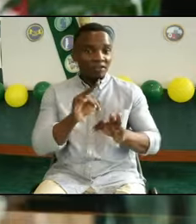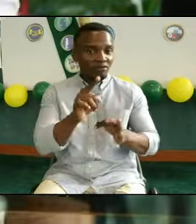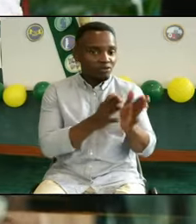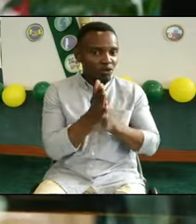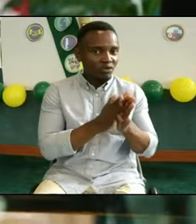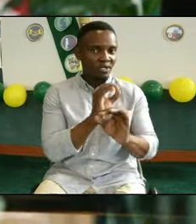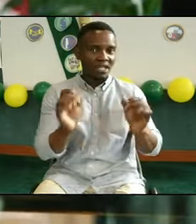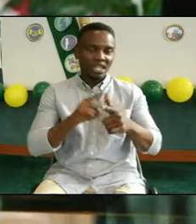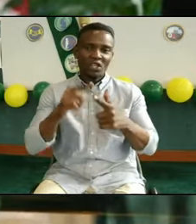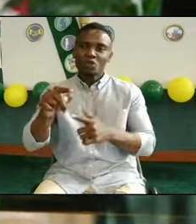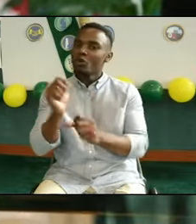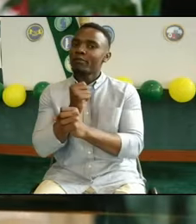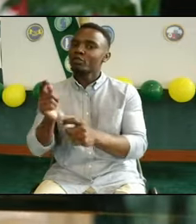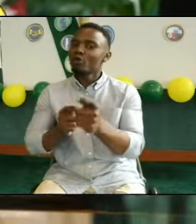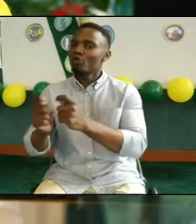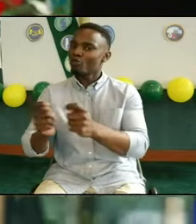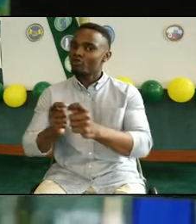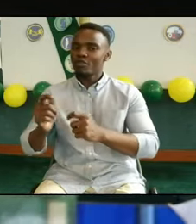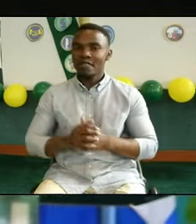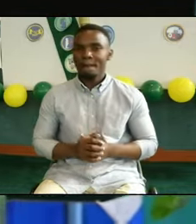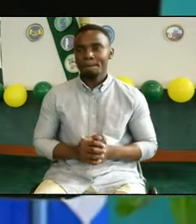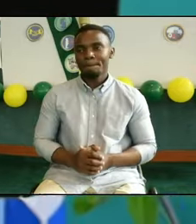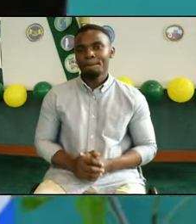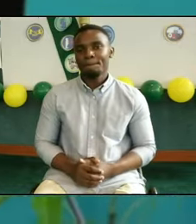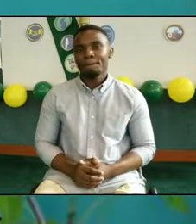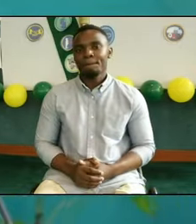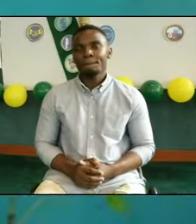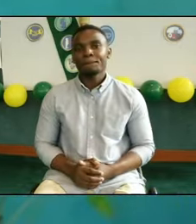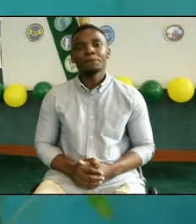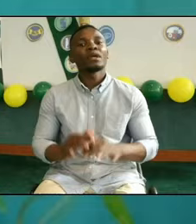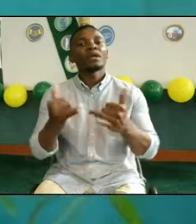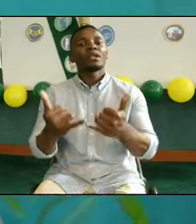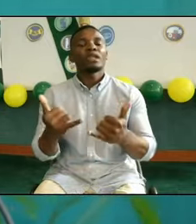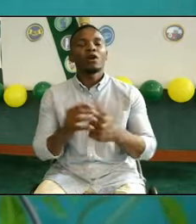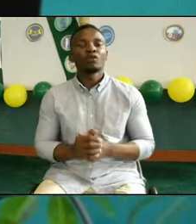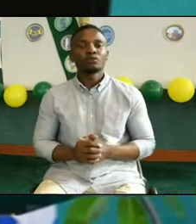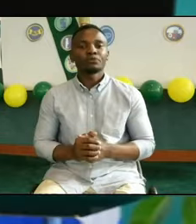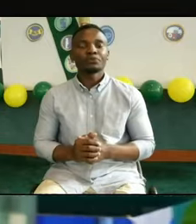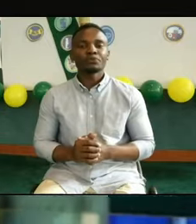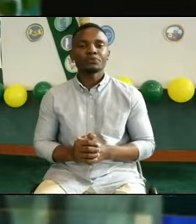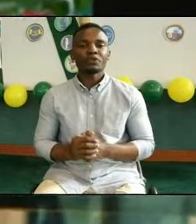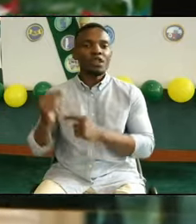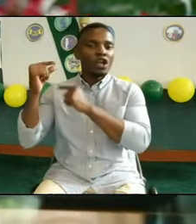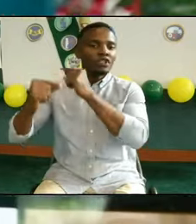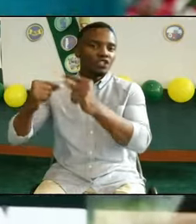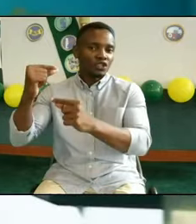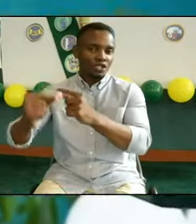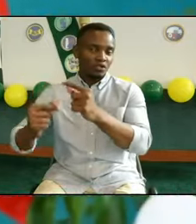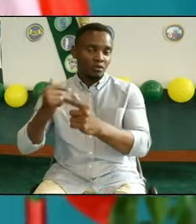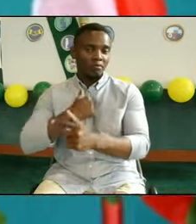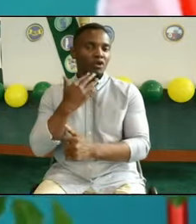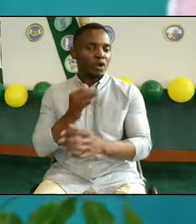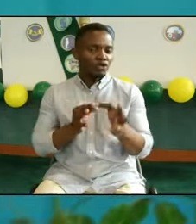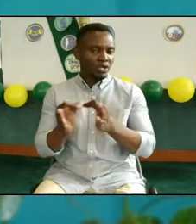charge. I'm going to walk you through that. When we talk about transgenerational, I just want to explain